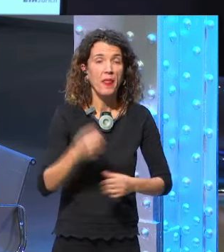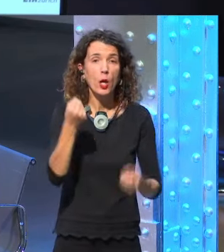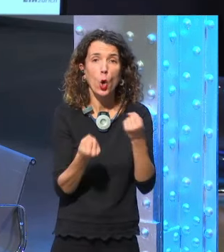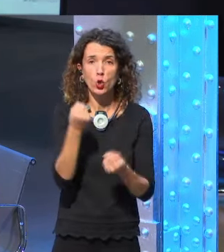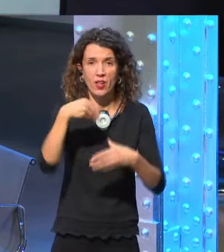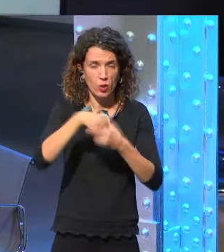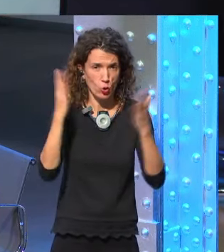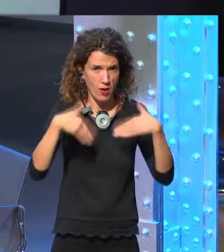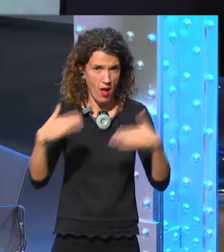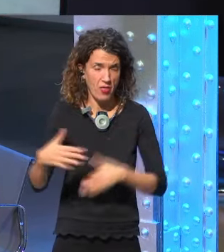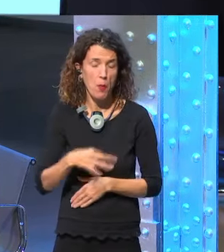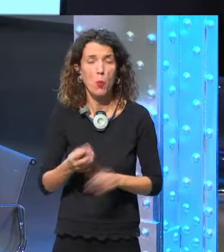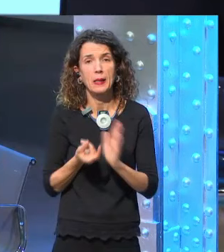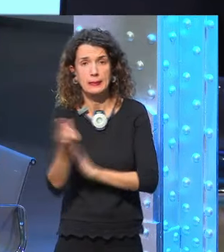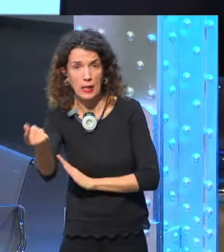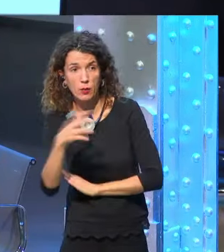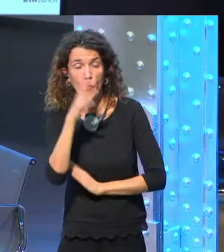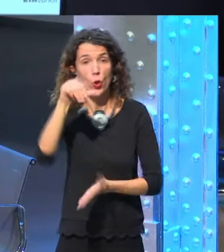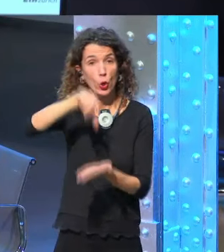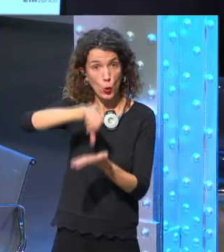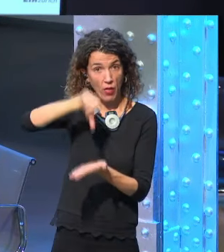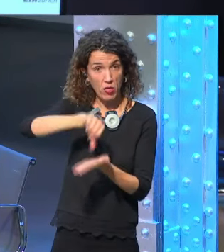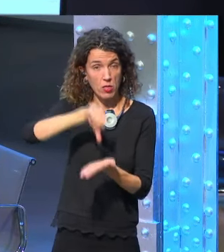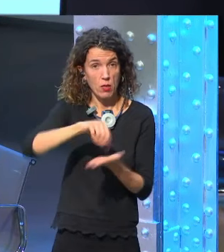the outside because the city is,